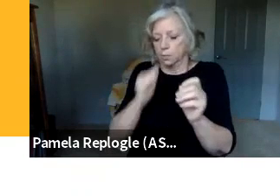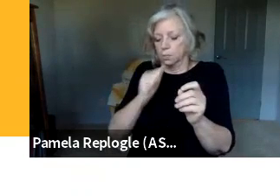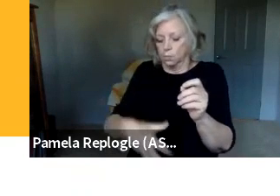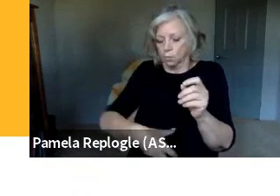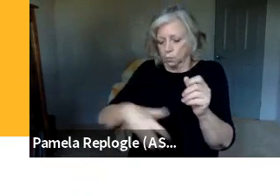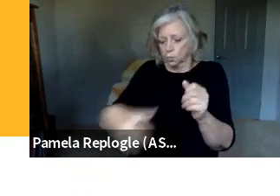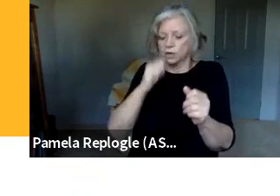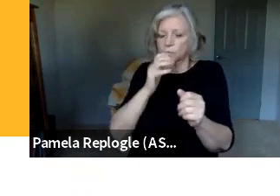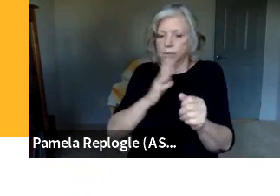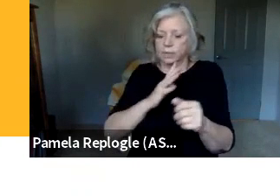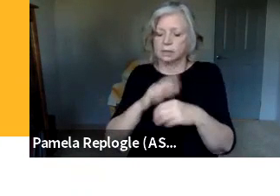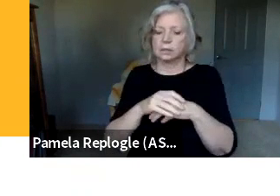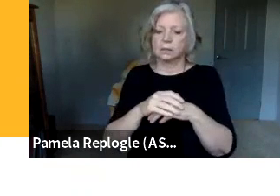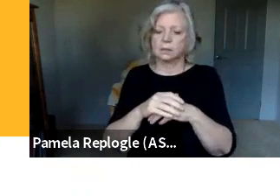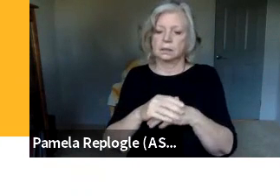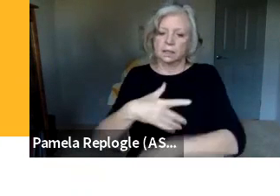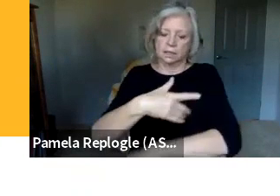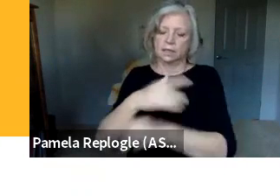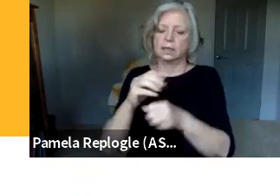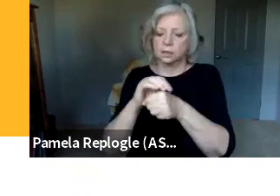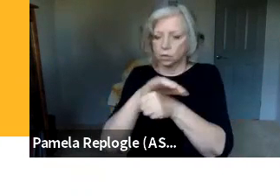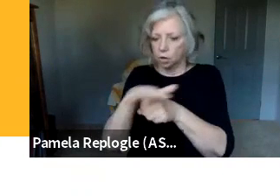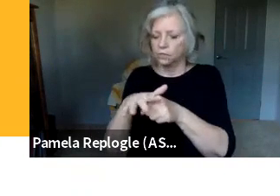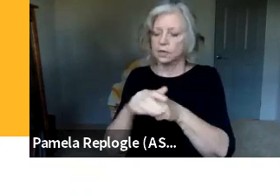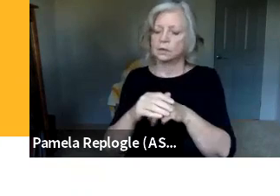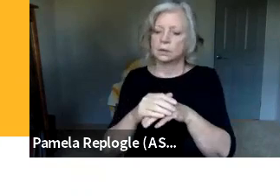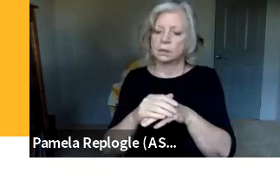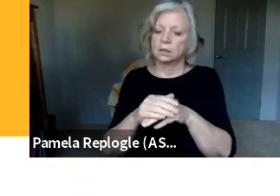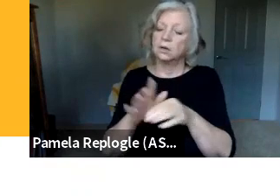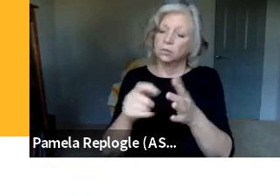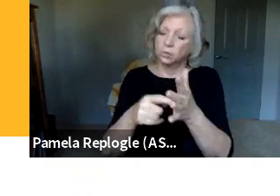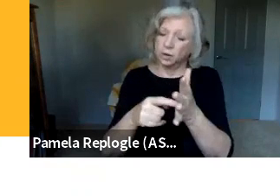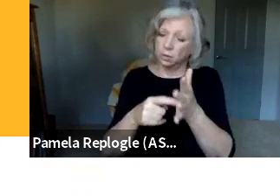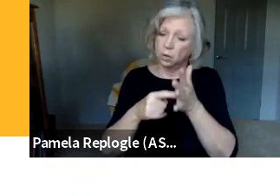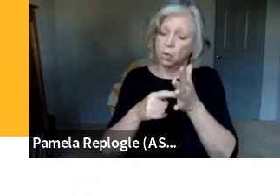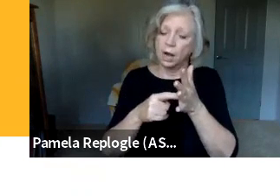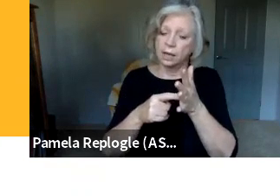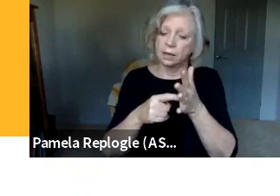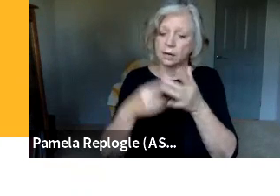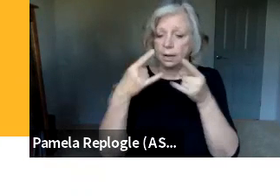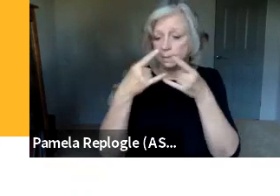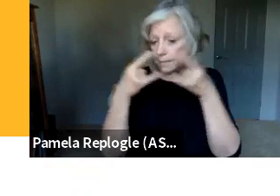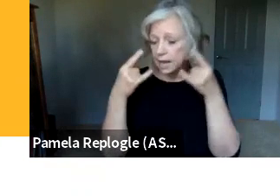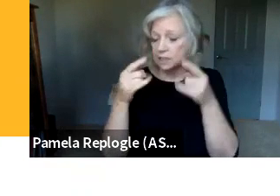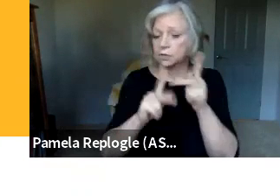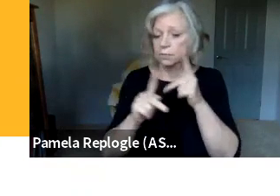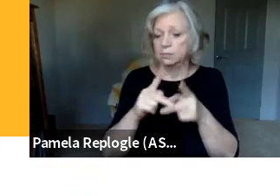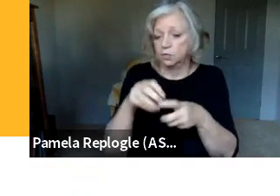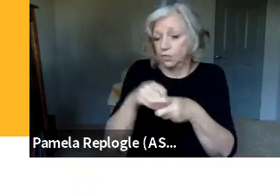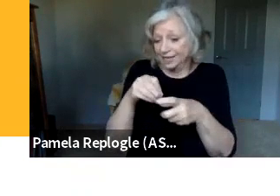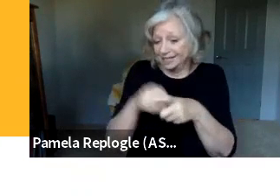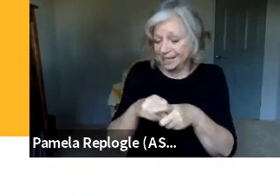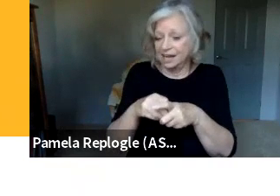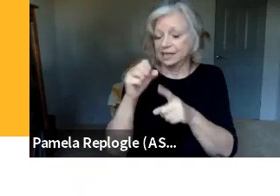also it's one of the reasons why we do require masks for unvaccinated people in indoor settings is just so we